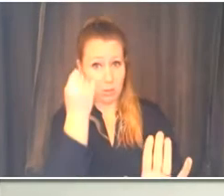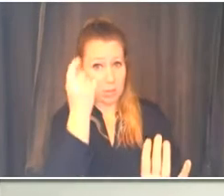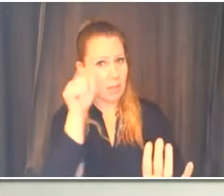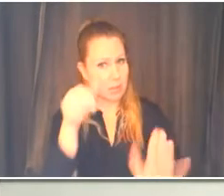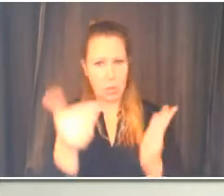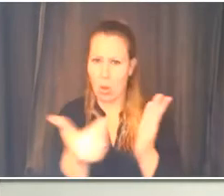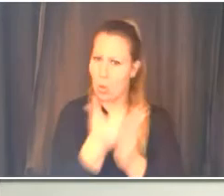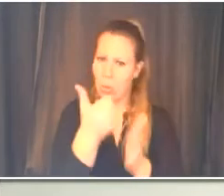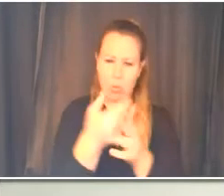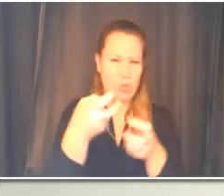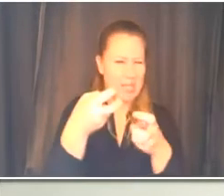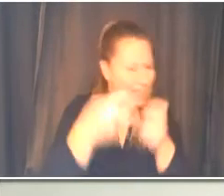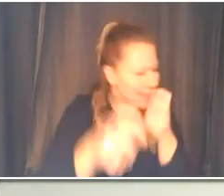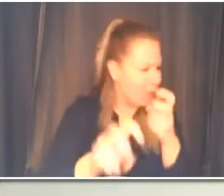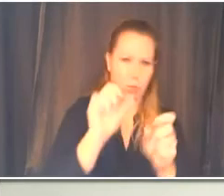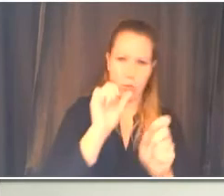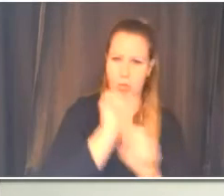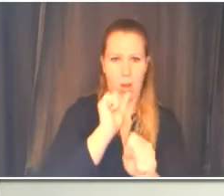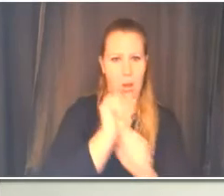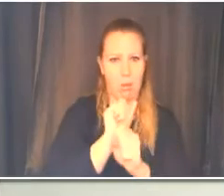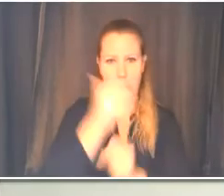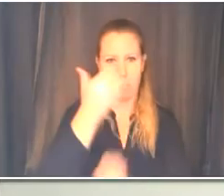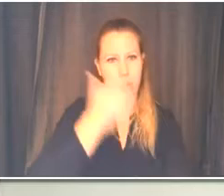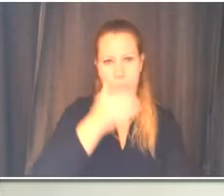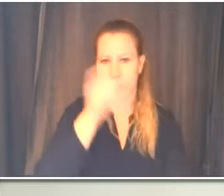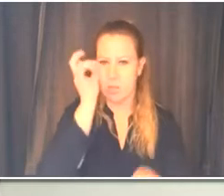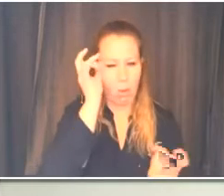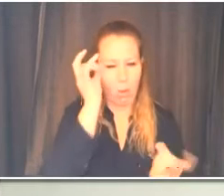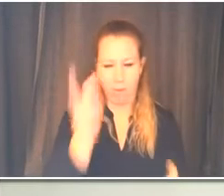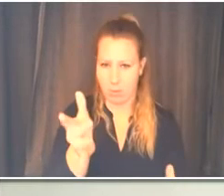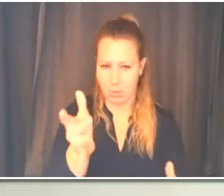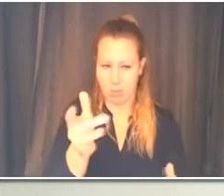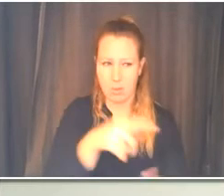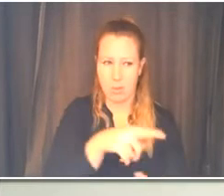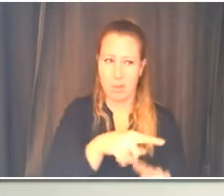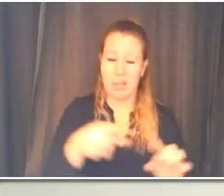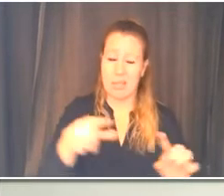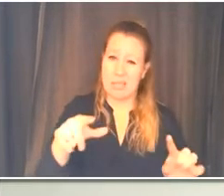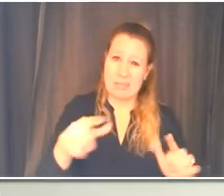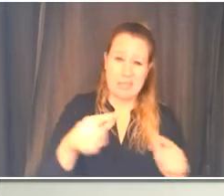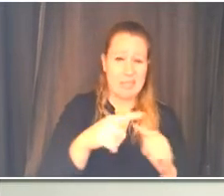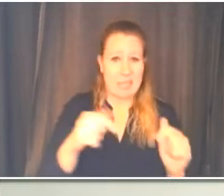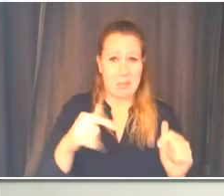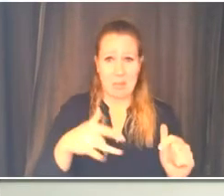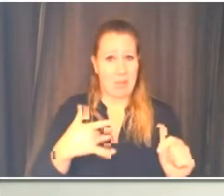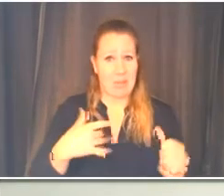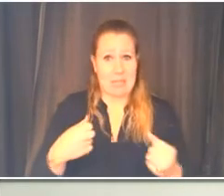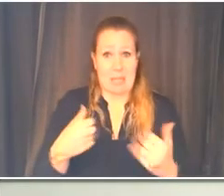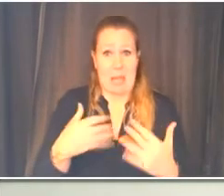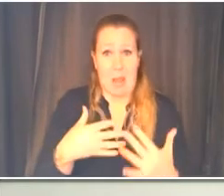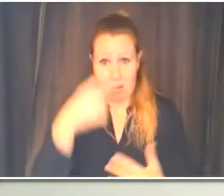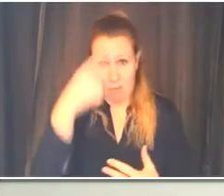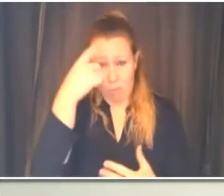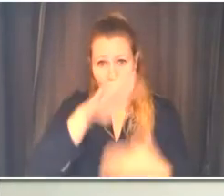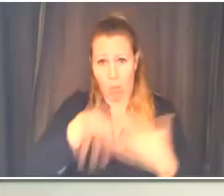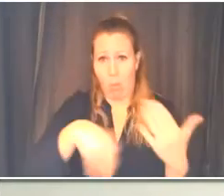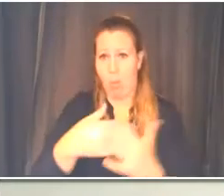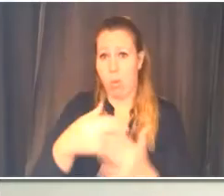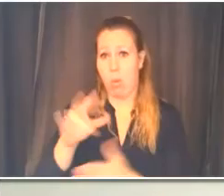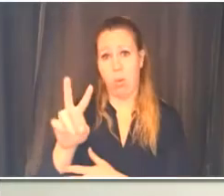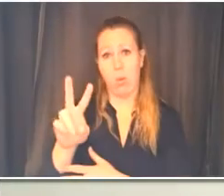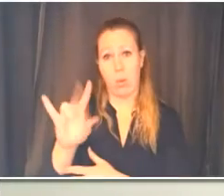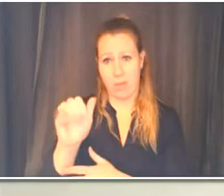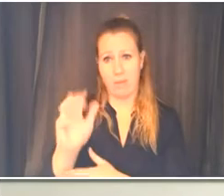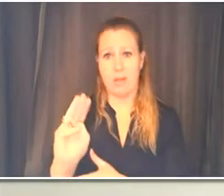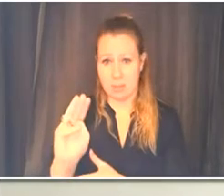of people that are currently being abused today May 1st in New York City and are we doing everything we